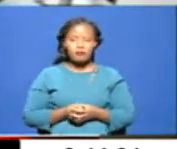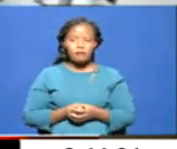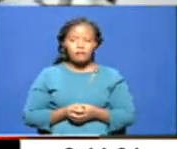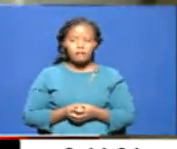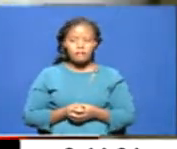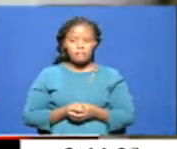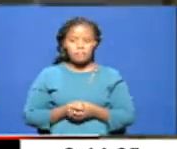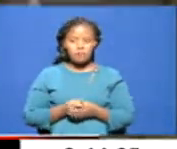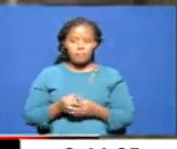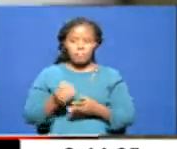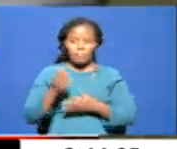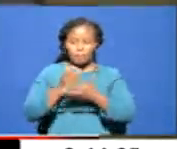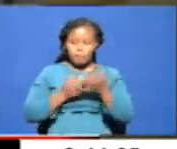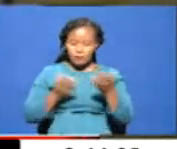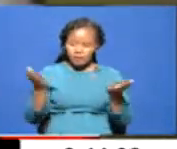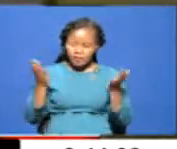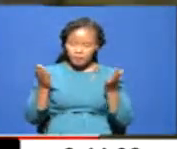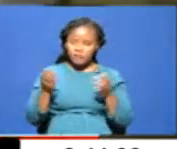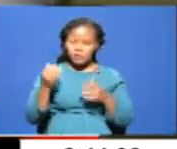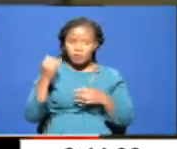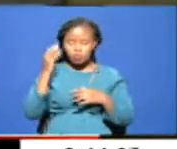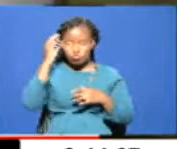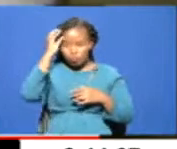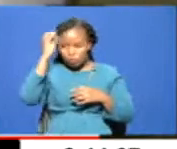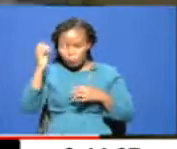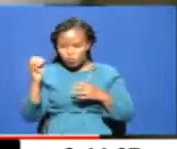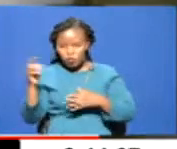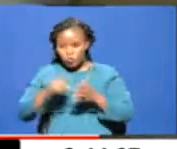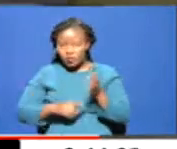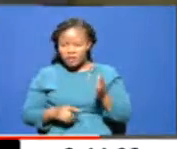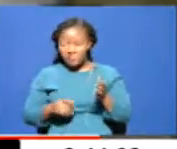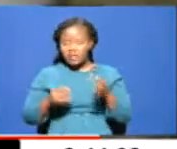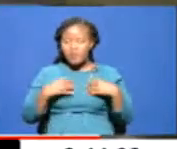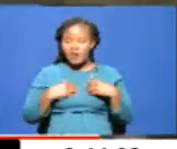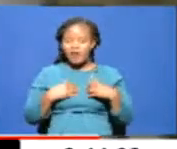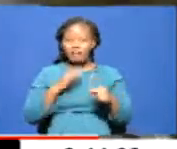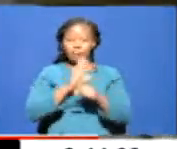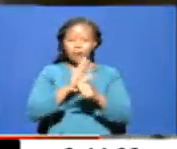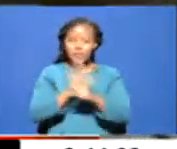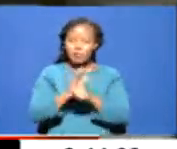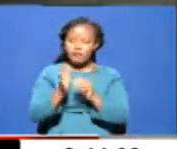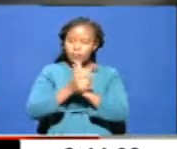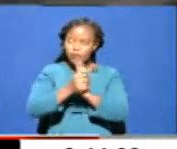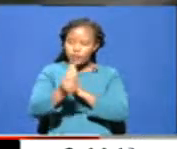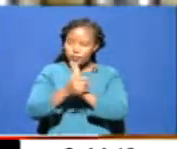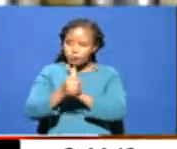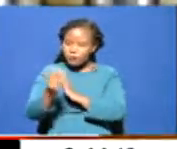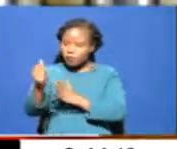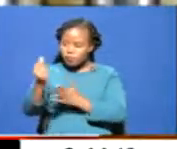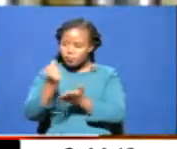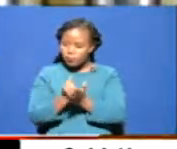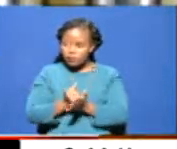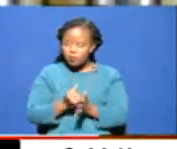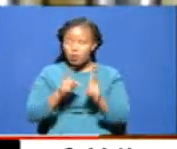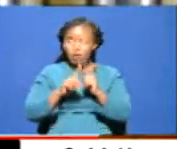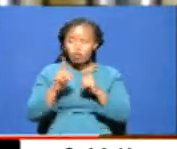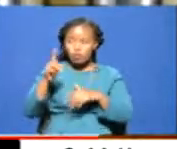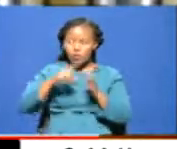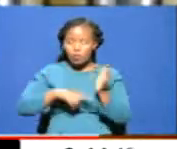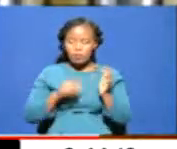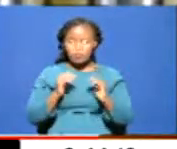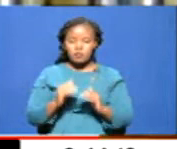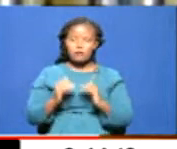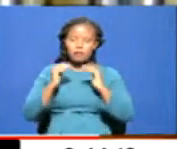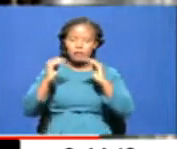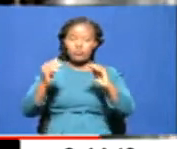Some players are, however, of the opinion that there is a mismatch of skills employers require and what graduates from technical